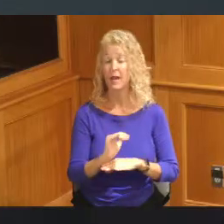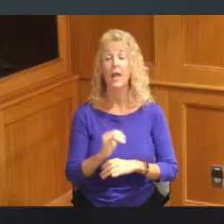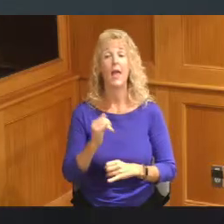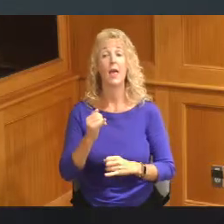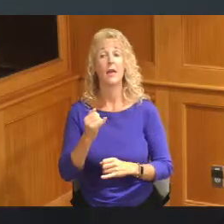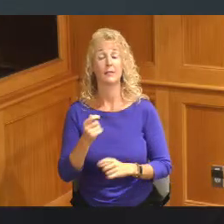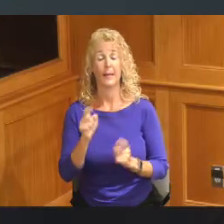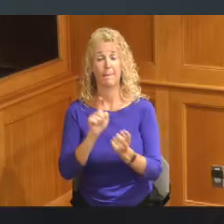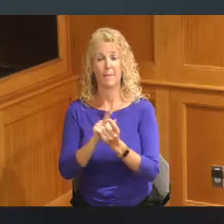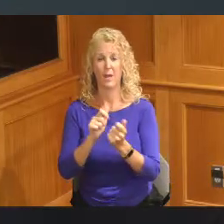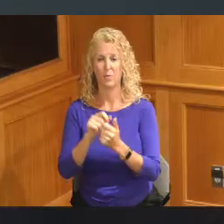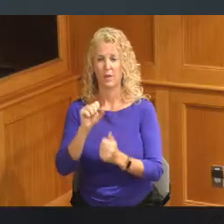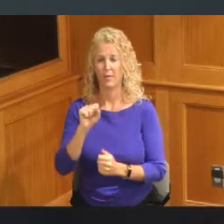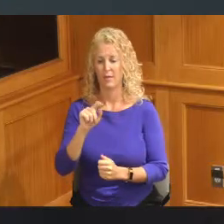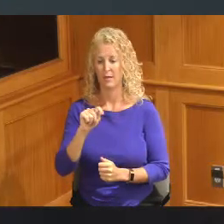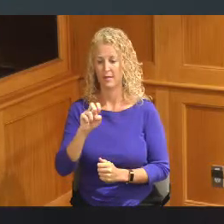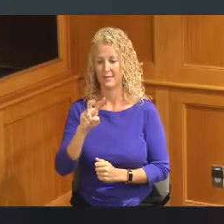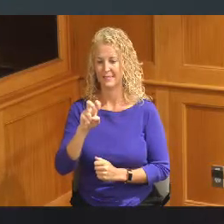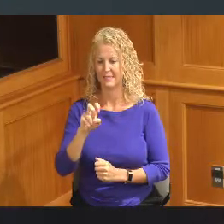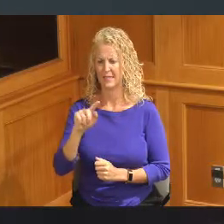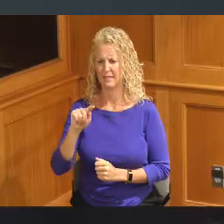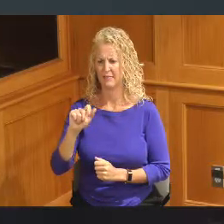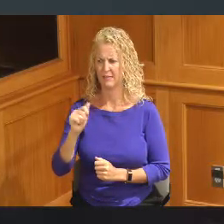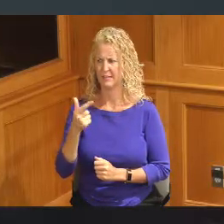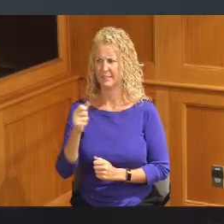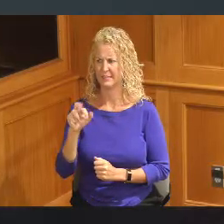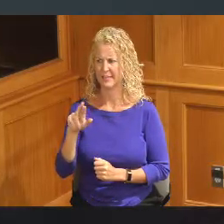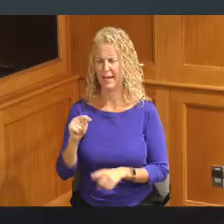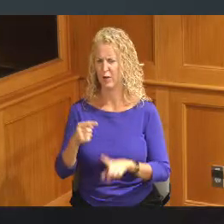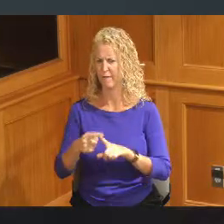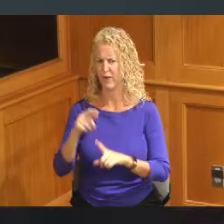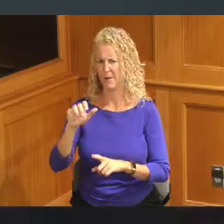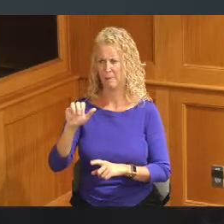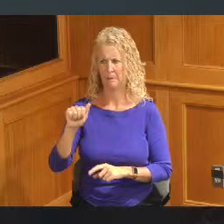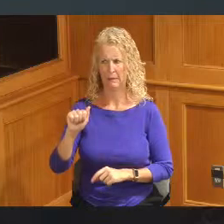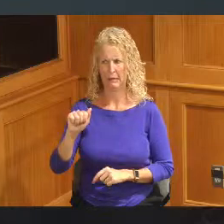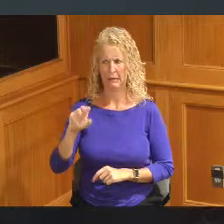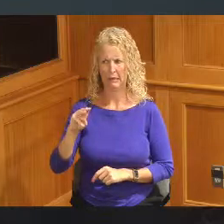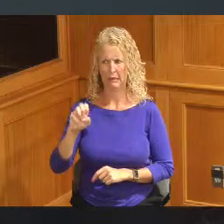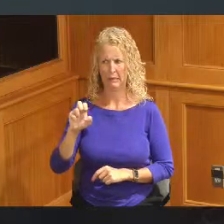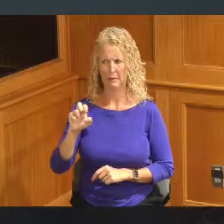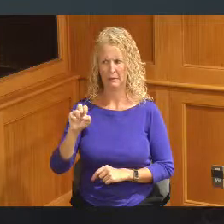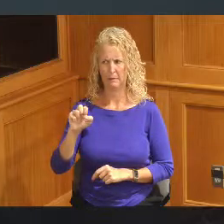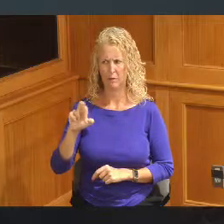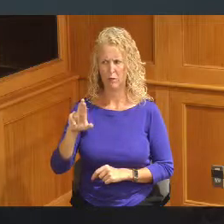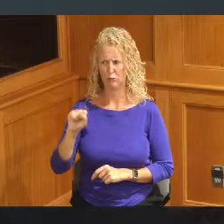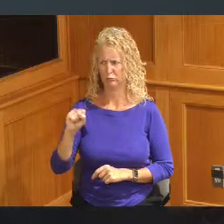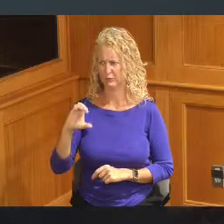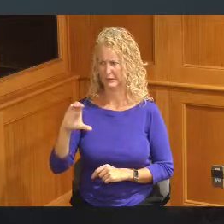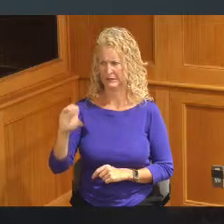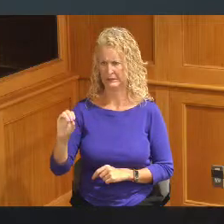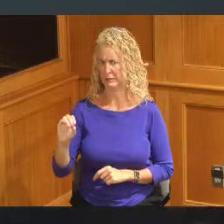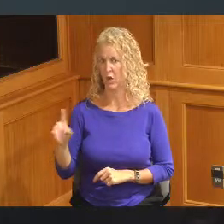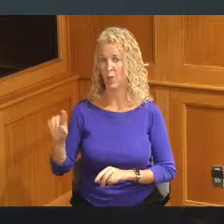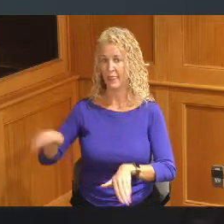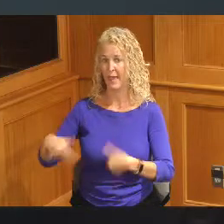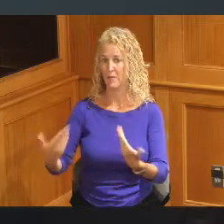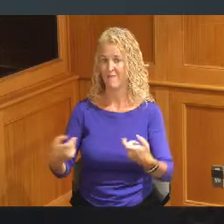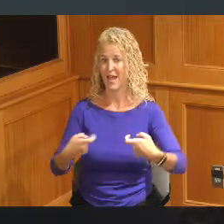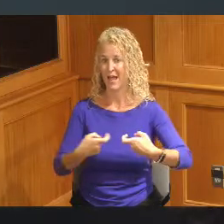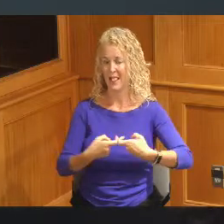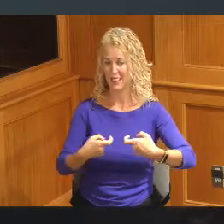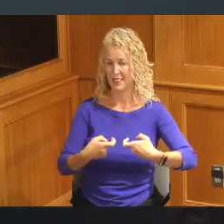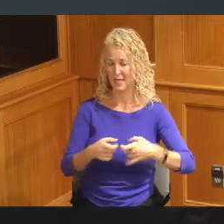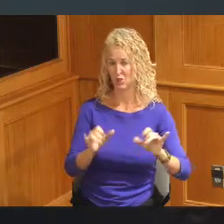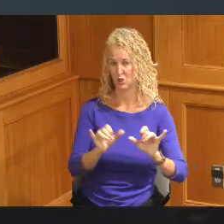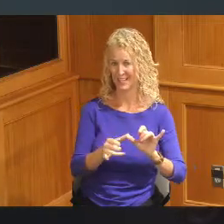Steve Taggart from Amoresco, who they provide us electrical and engineering work